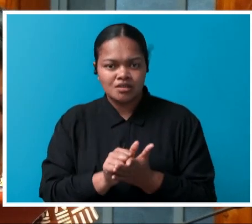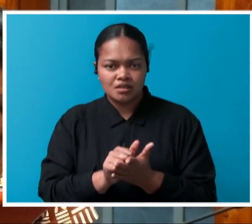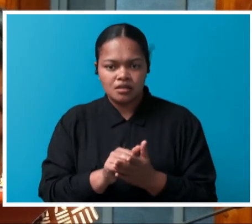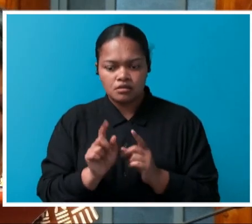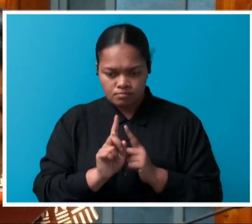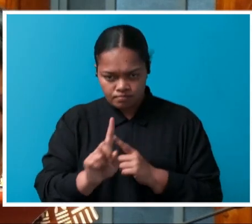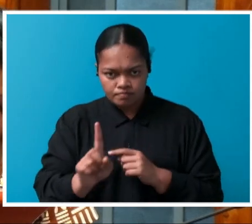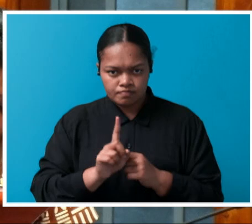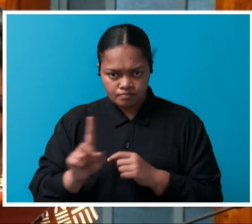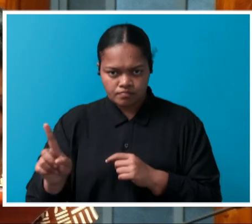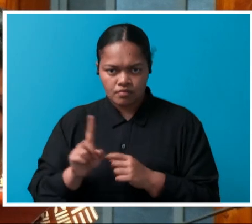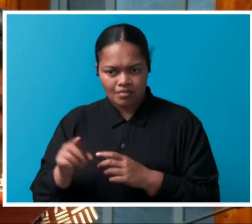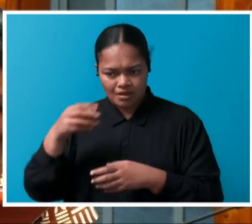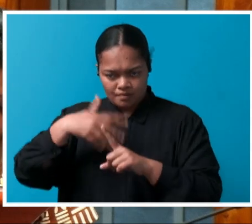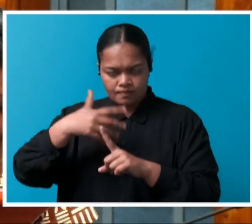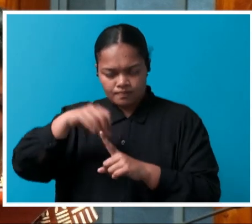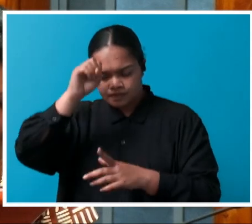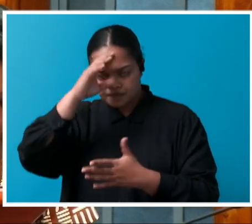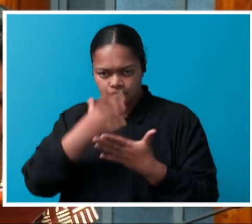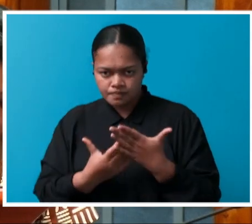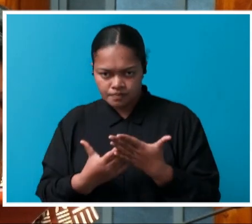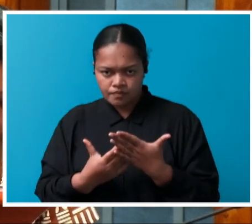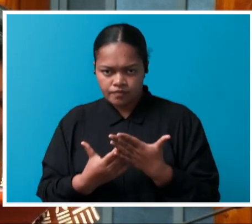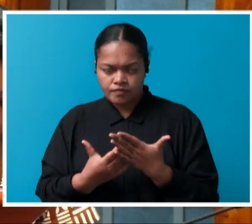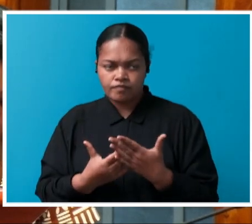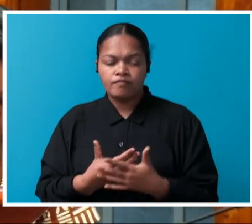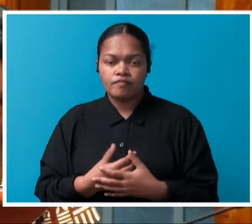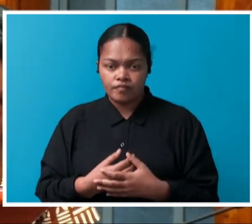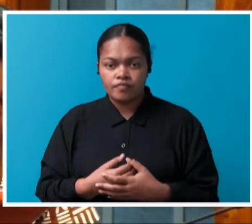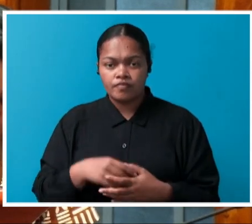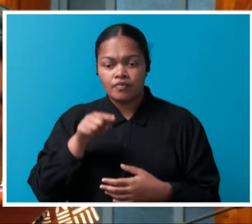subjects of expertise. The CAS unit